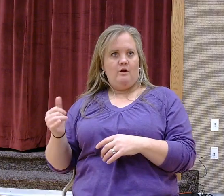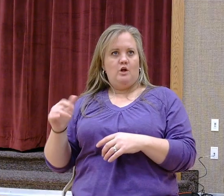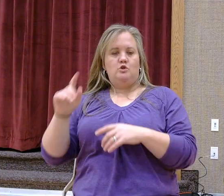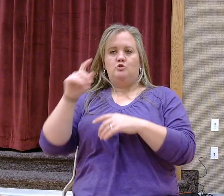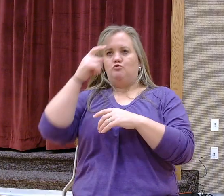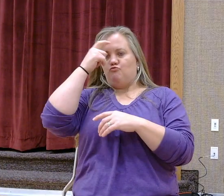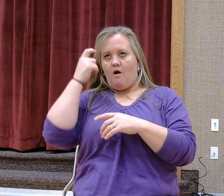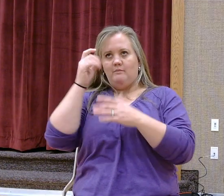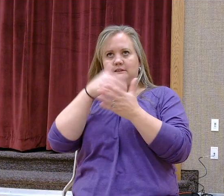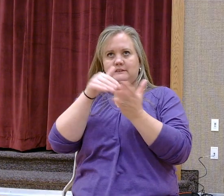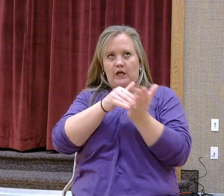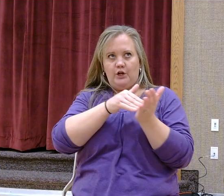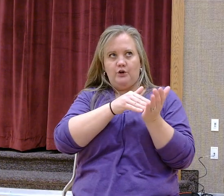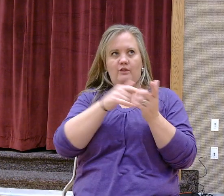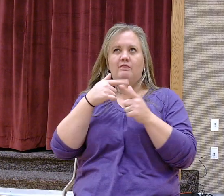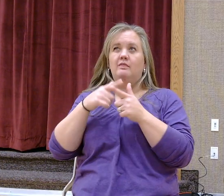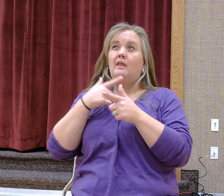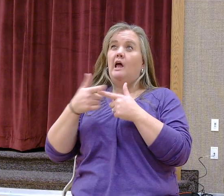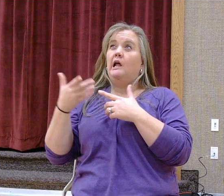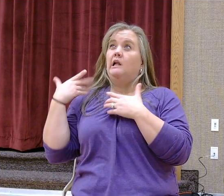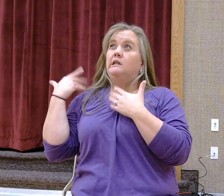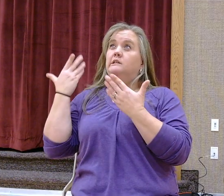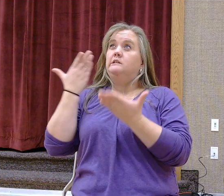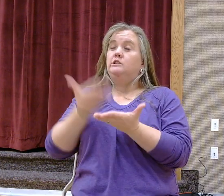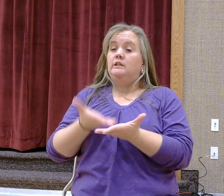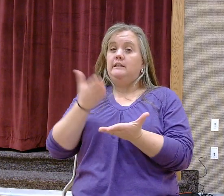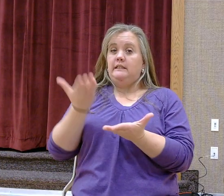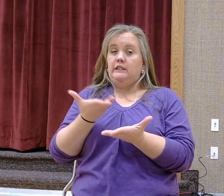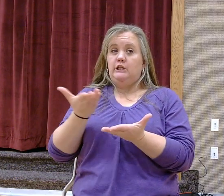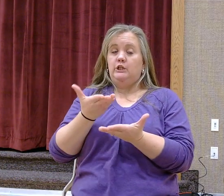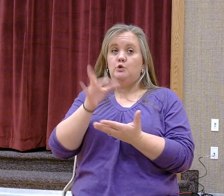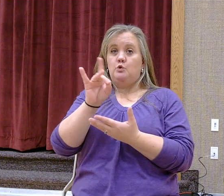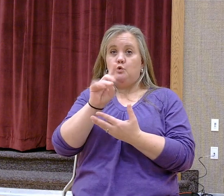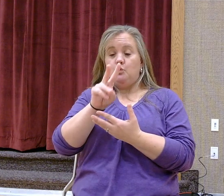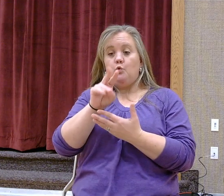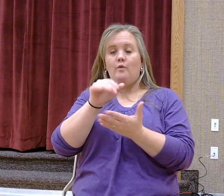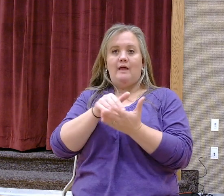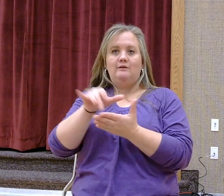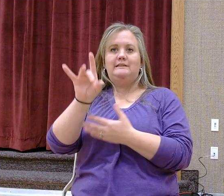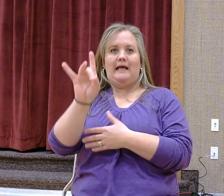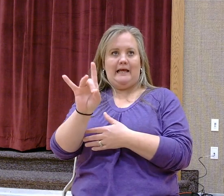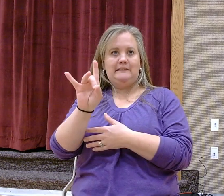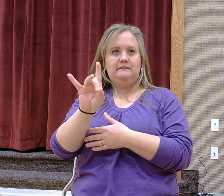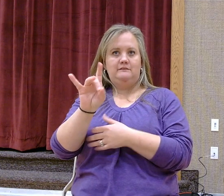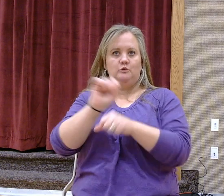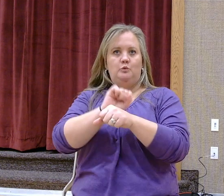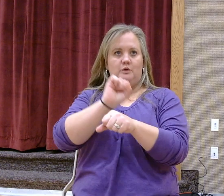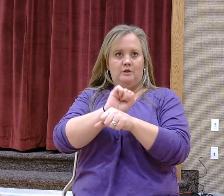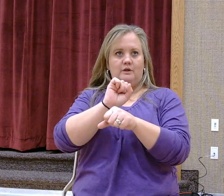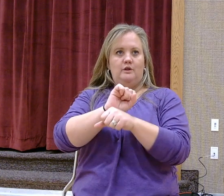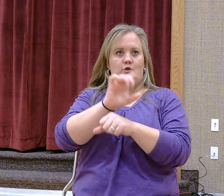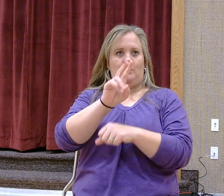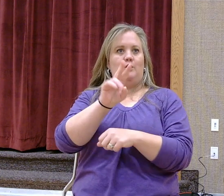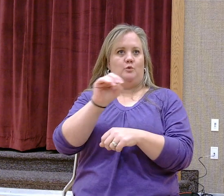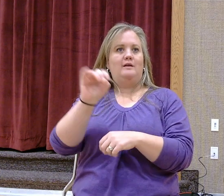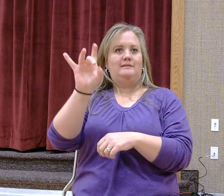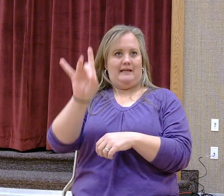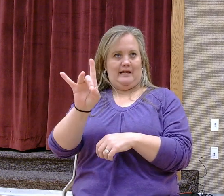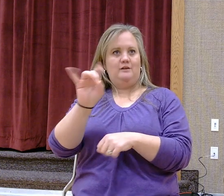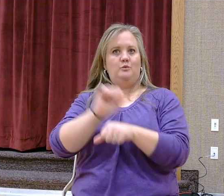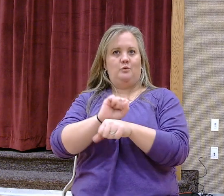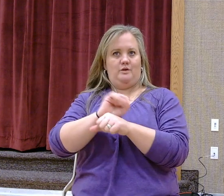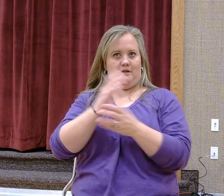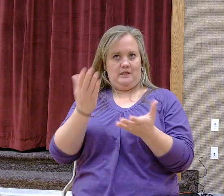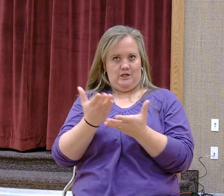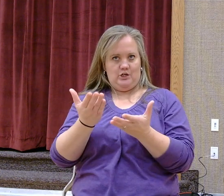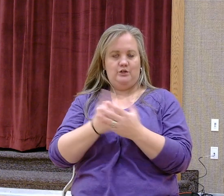been here since 2008, working at Eastern Idaho Regional Medical Center, and then just recently we started working at Idaho Falls